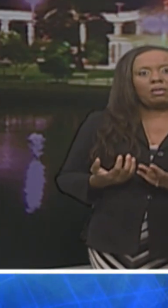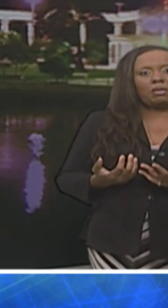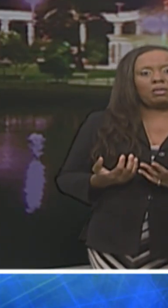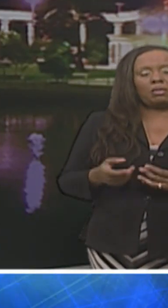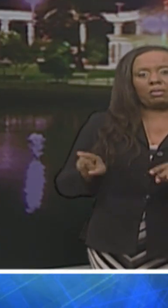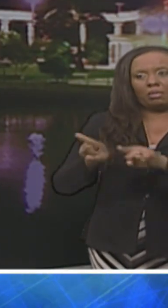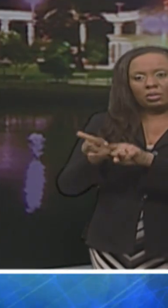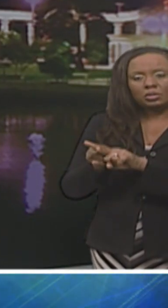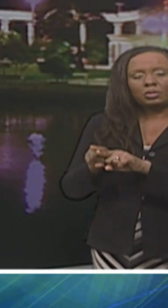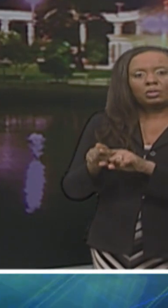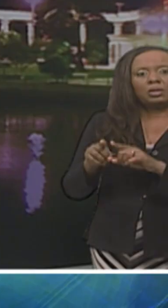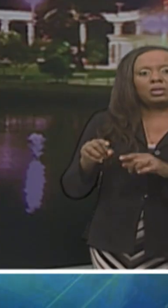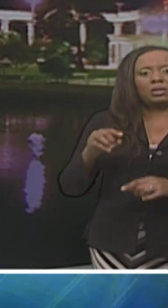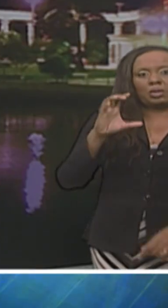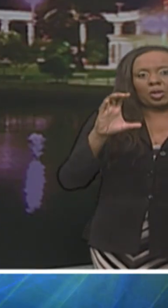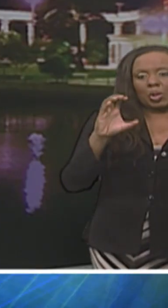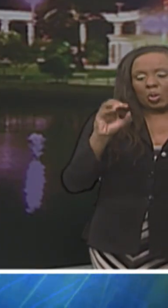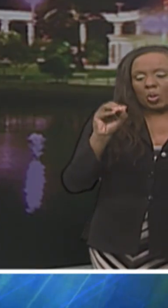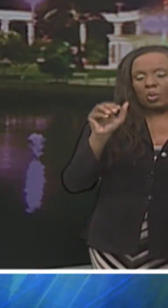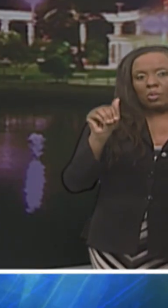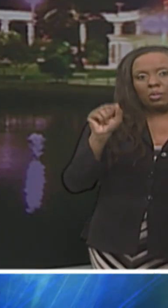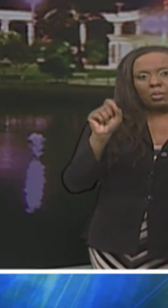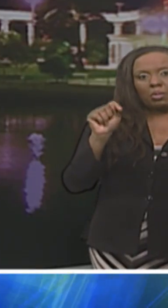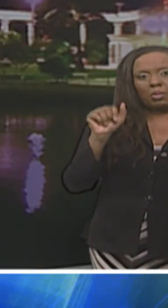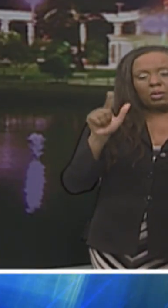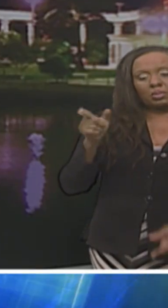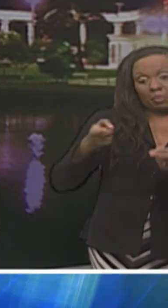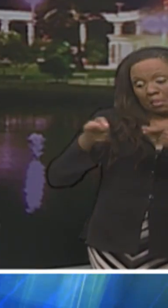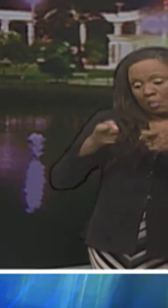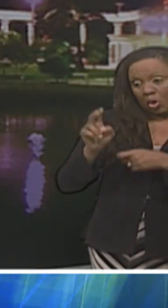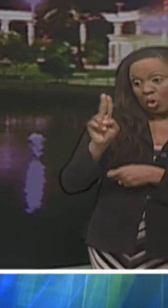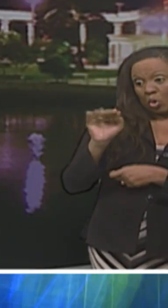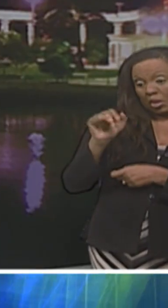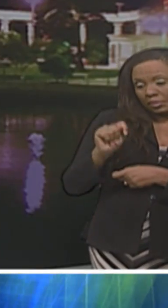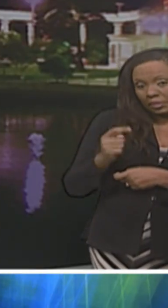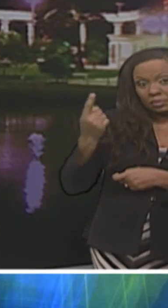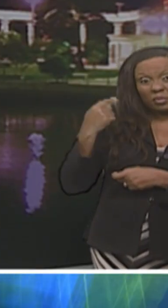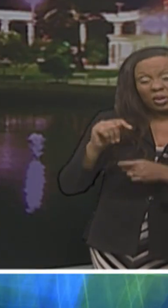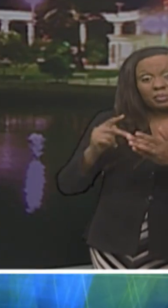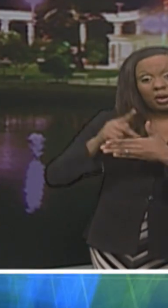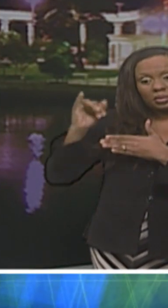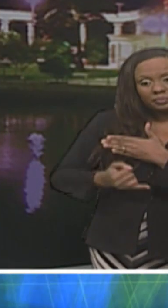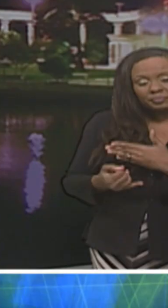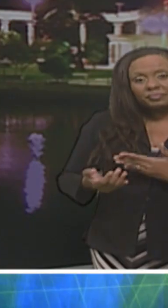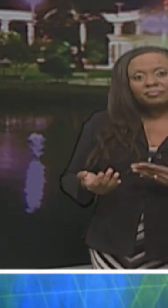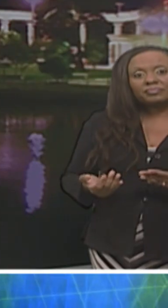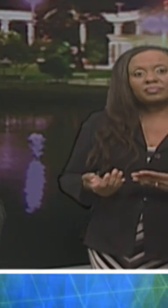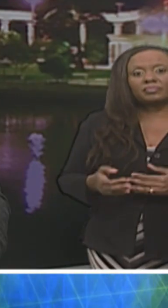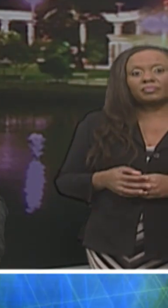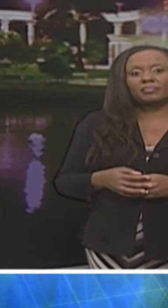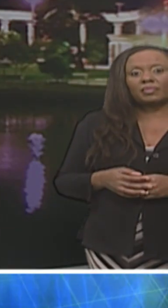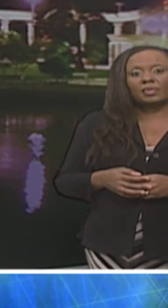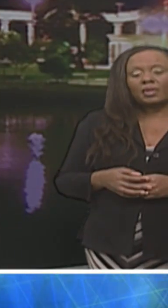Management Unit in the development of this project. It's not a project that we